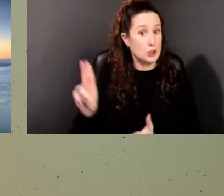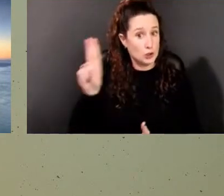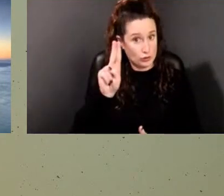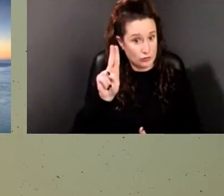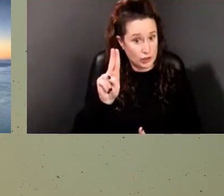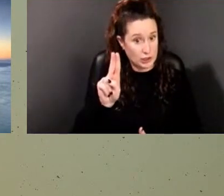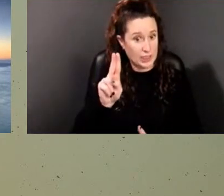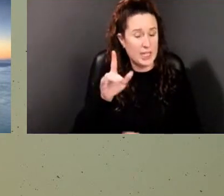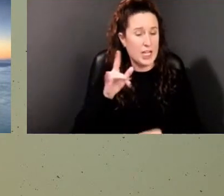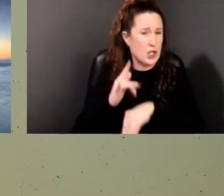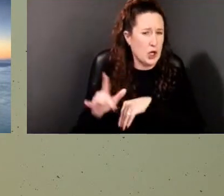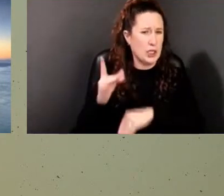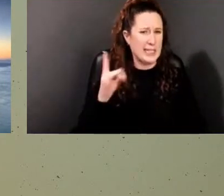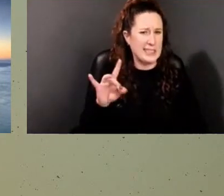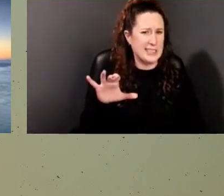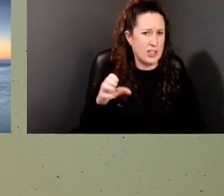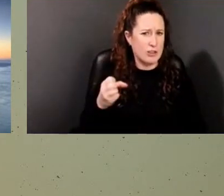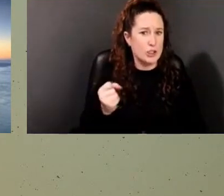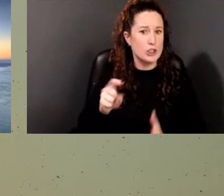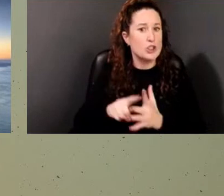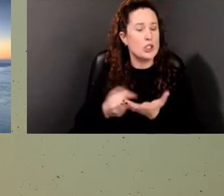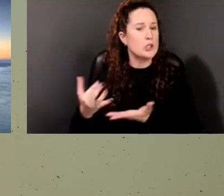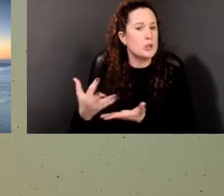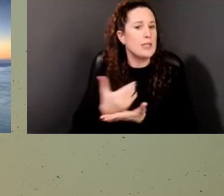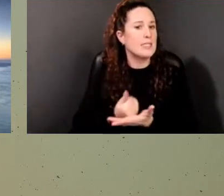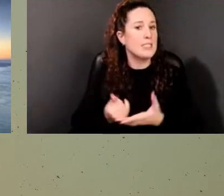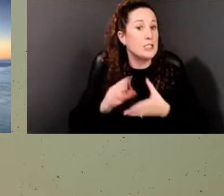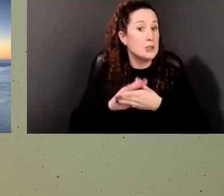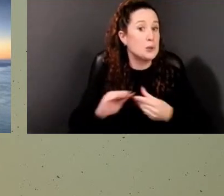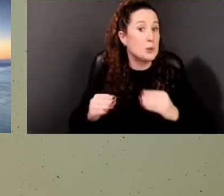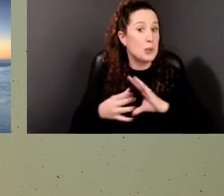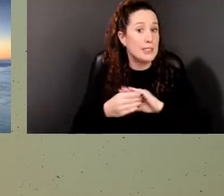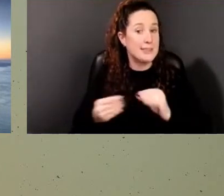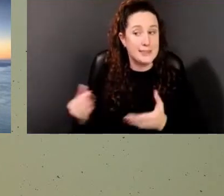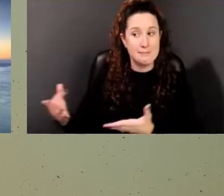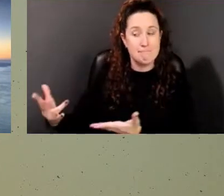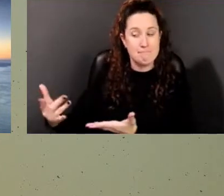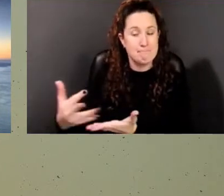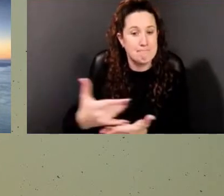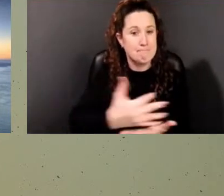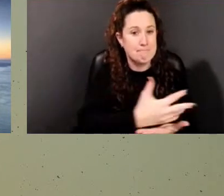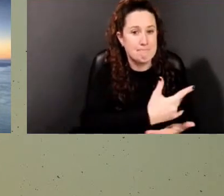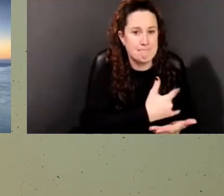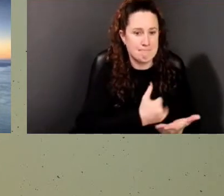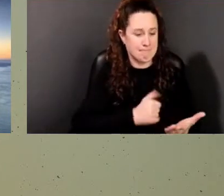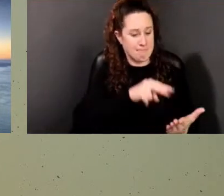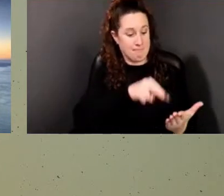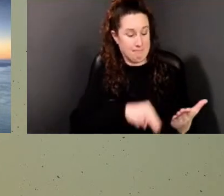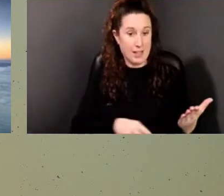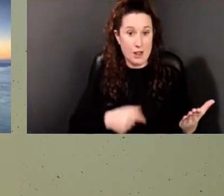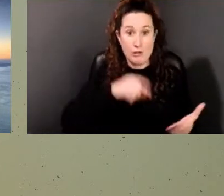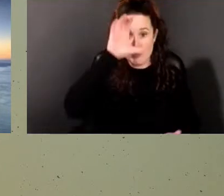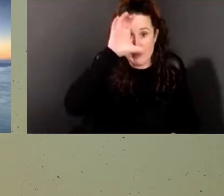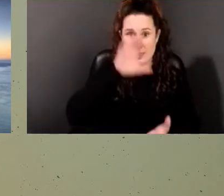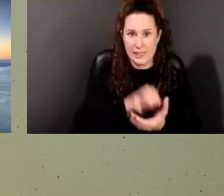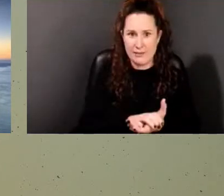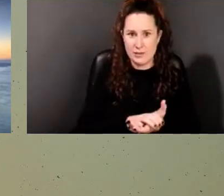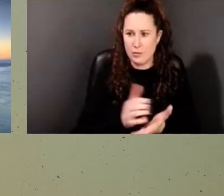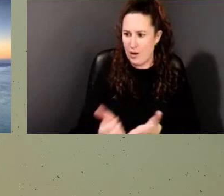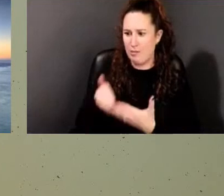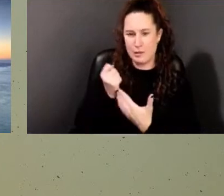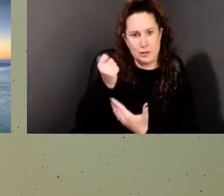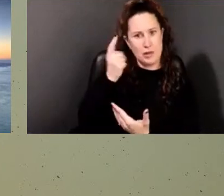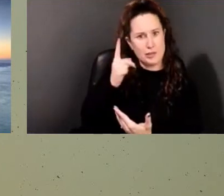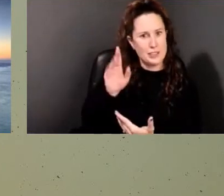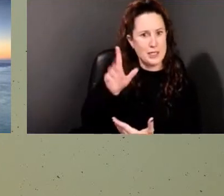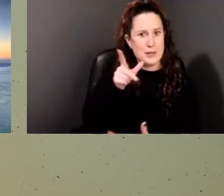collecting those types of stories, these beliefs, and that'll tell us so much about who they were, what they thought.